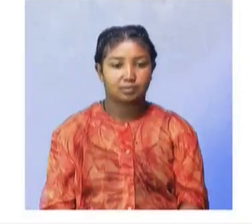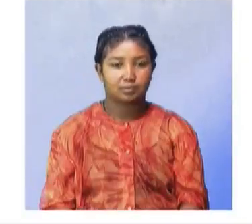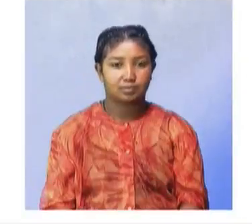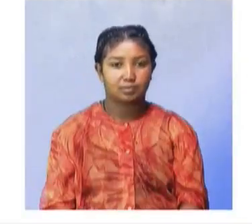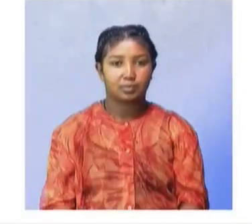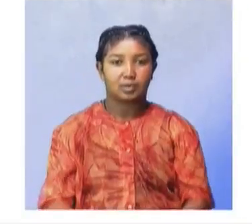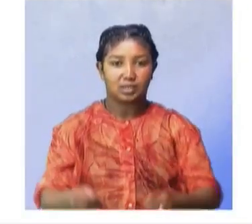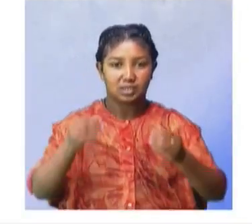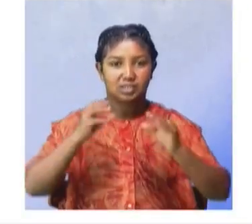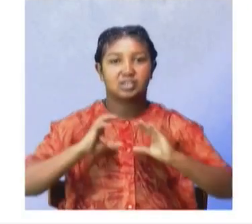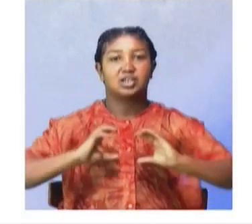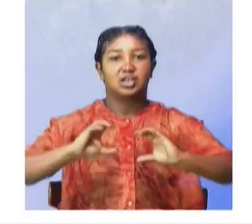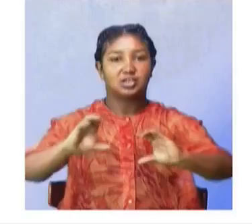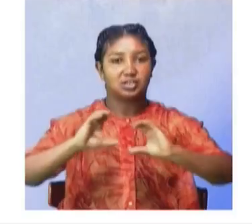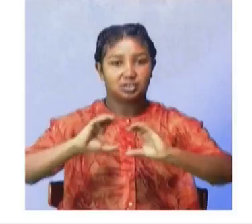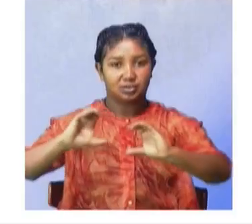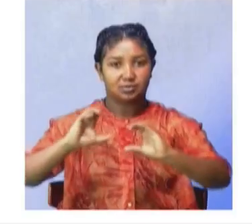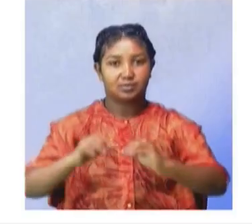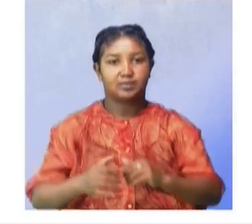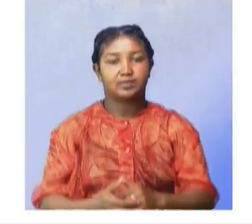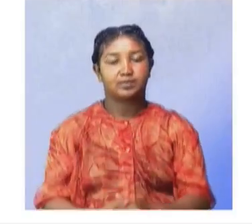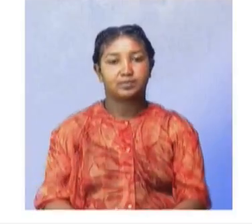teach,